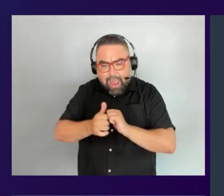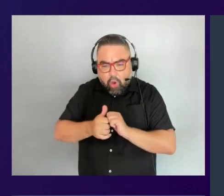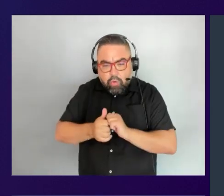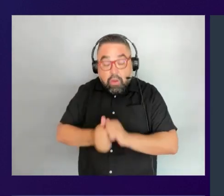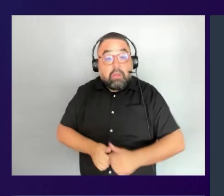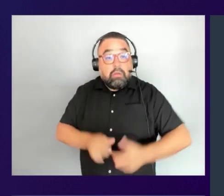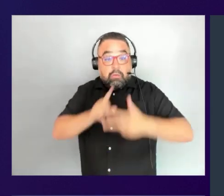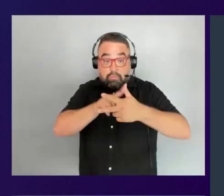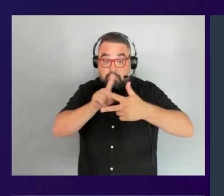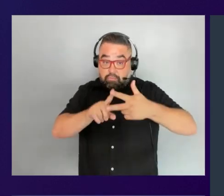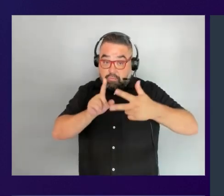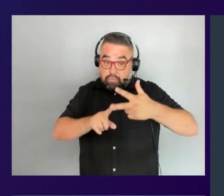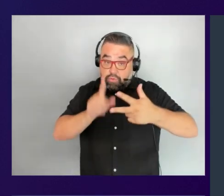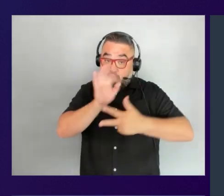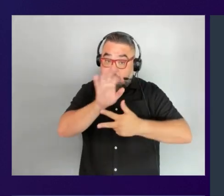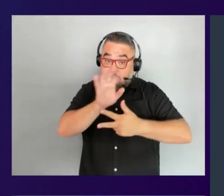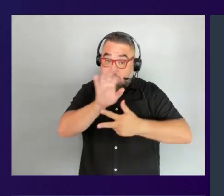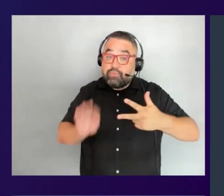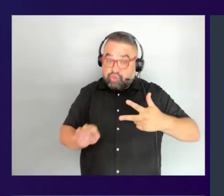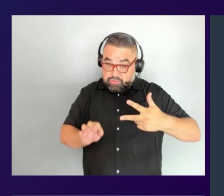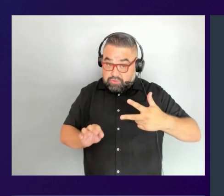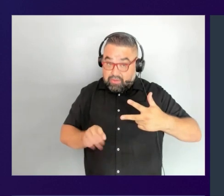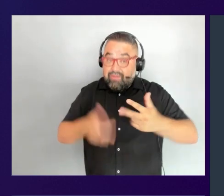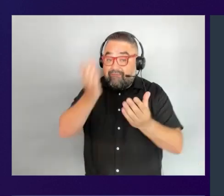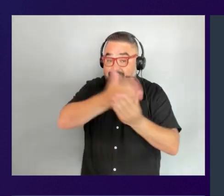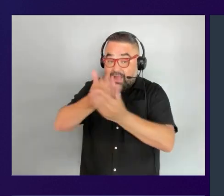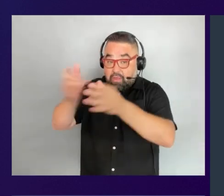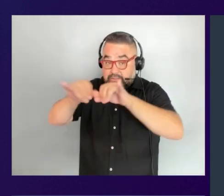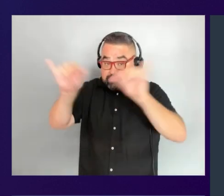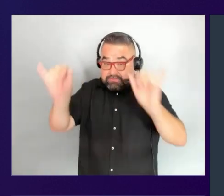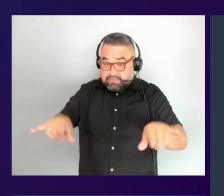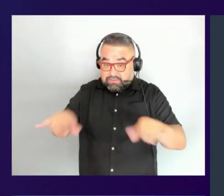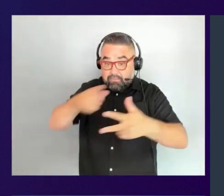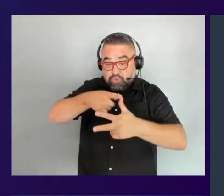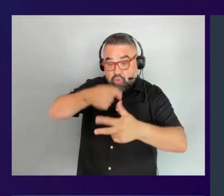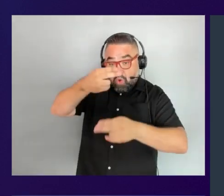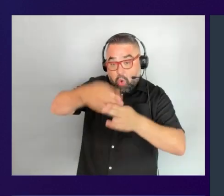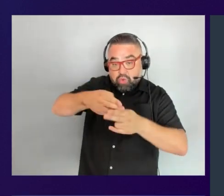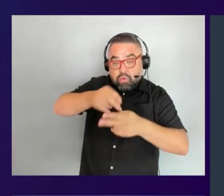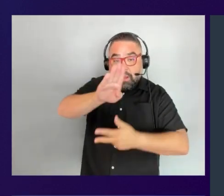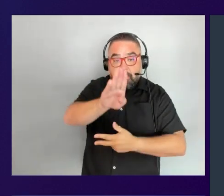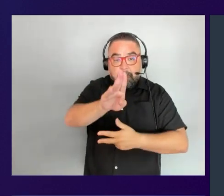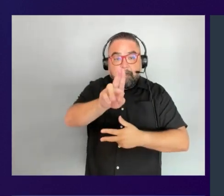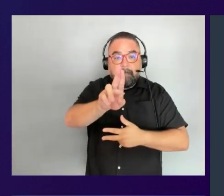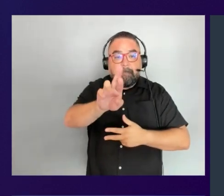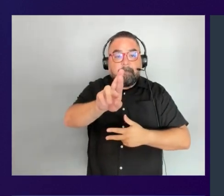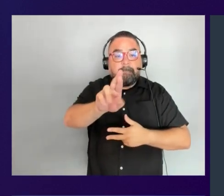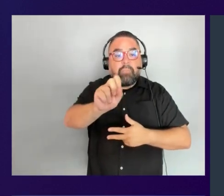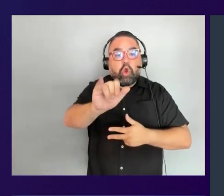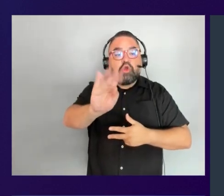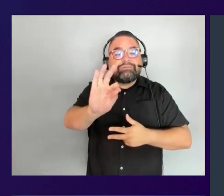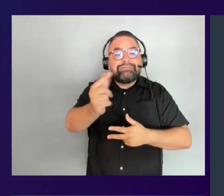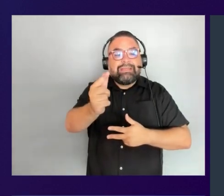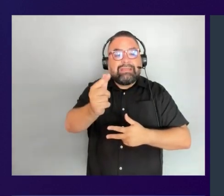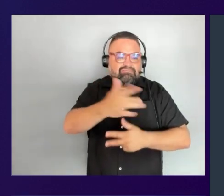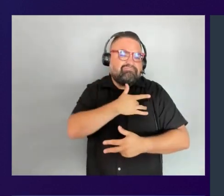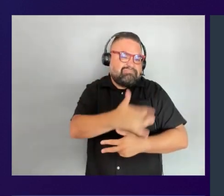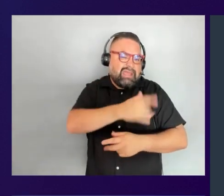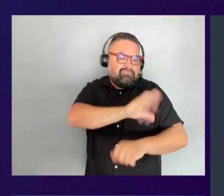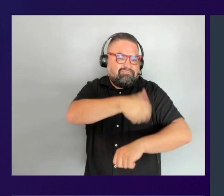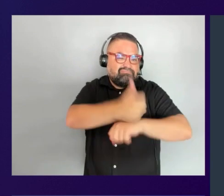from when provisioning a file system. First is bursting throughput, the default mode, where throughput scales as the amount of data